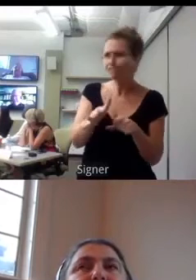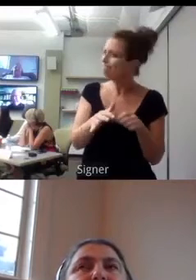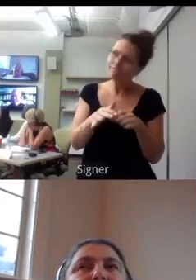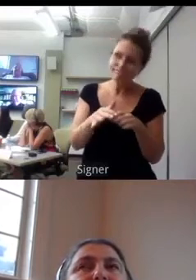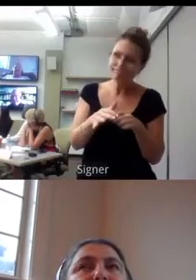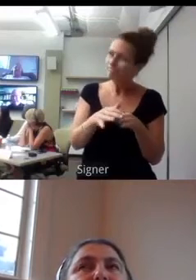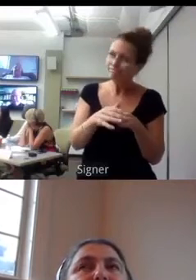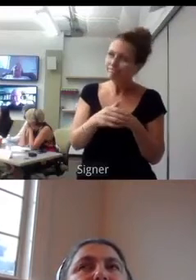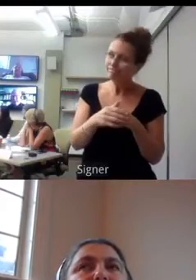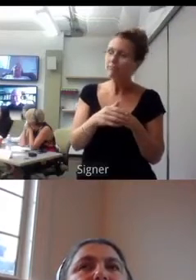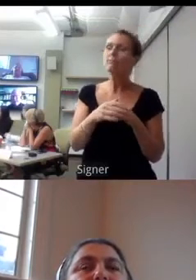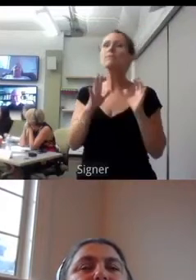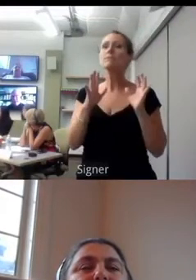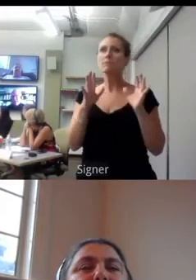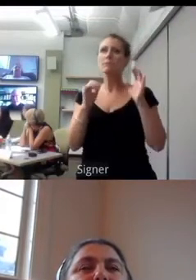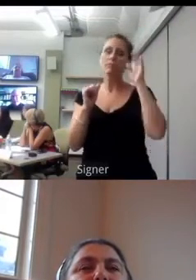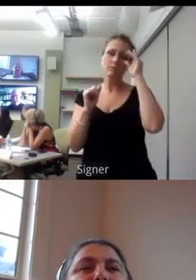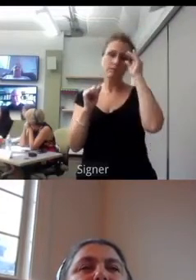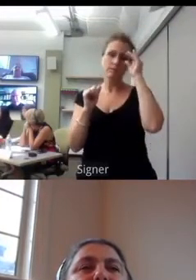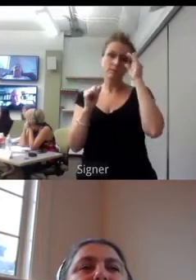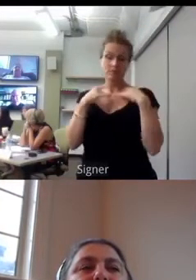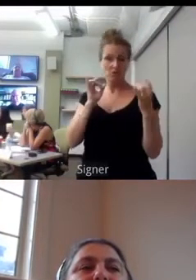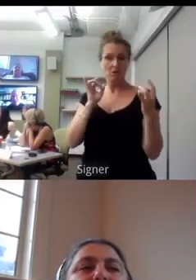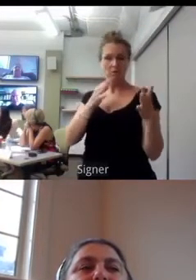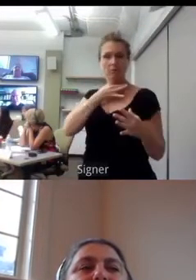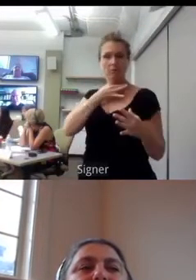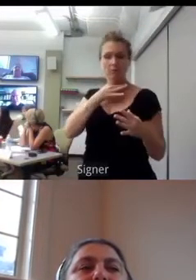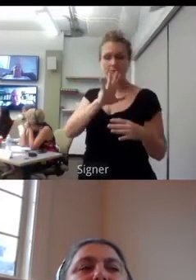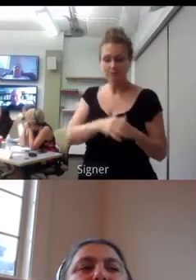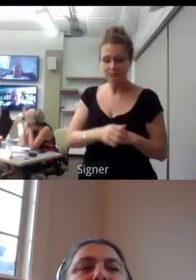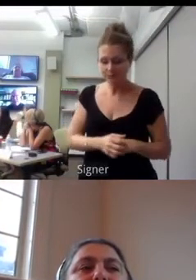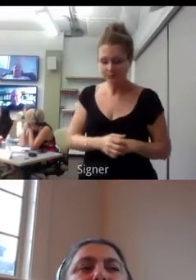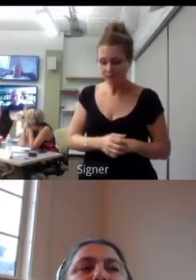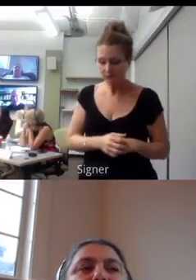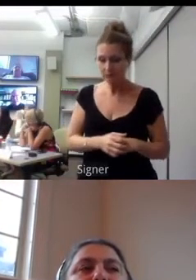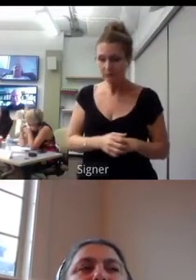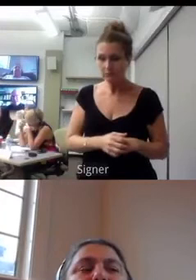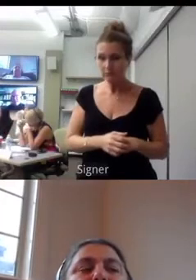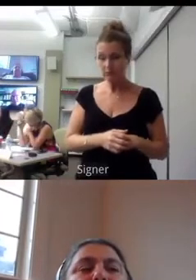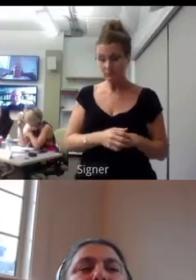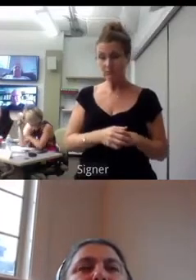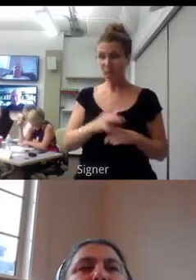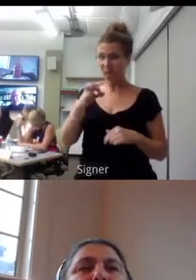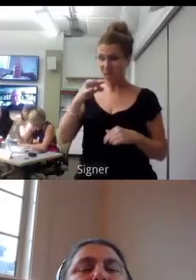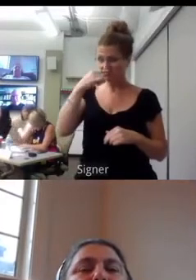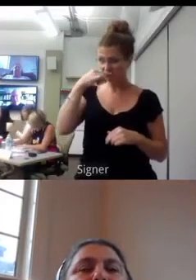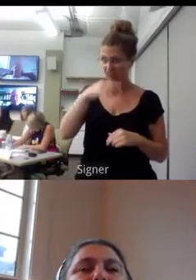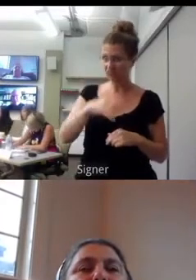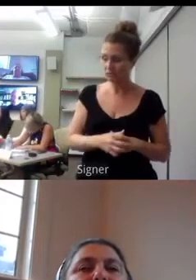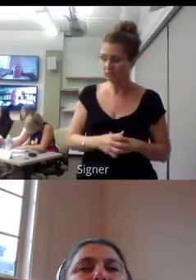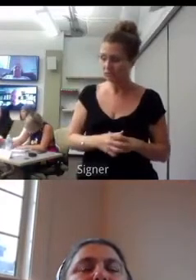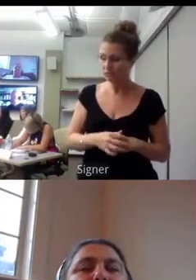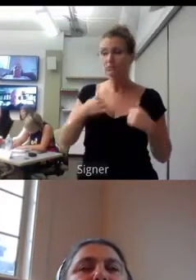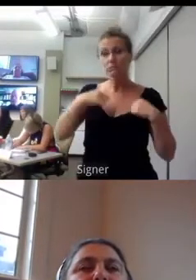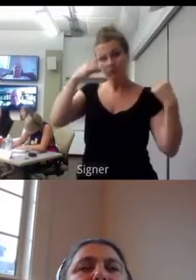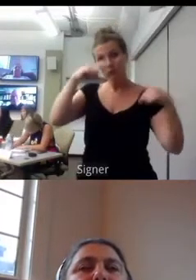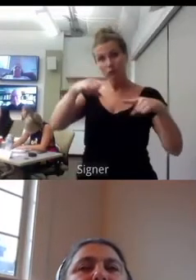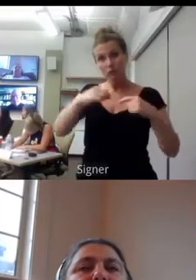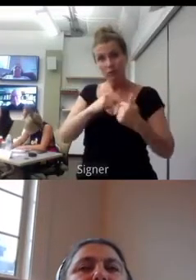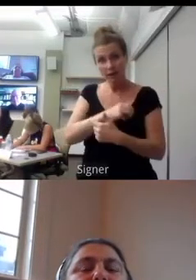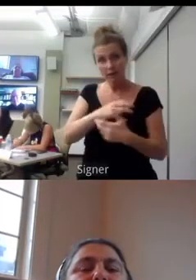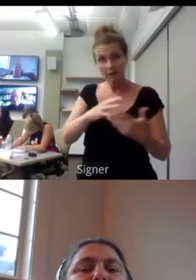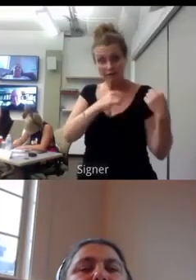put this to you to get your feedback, if you can. I agree with everything you said about social model